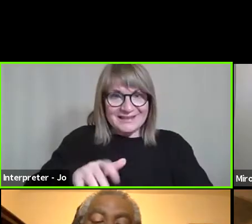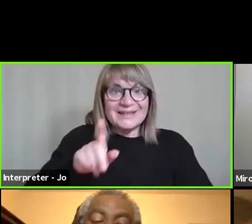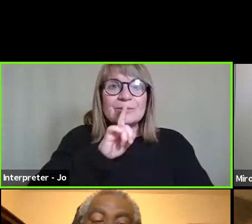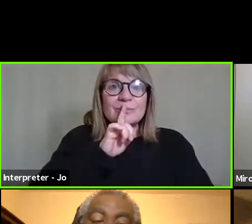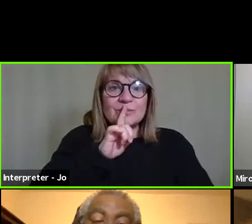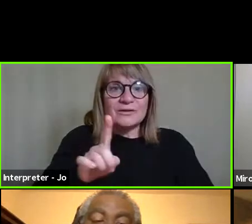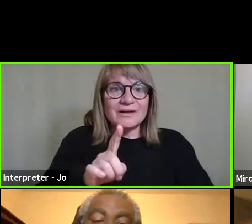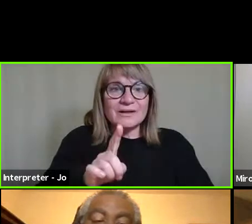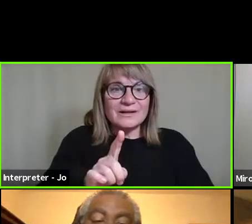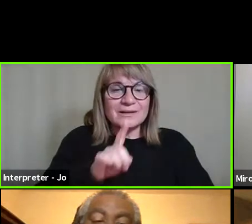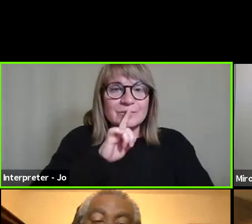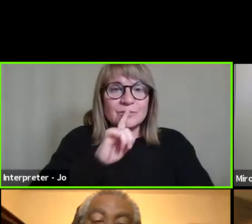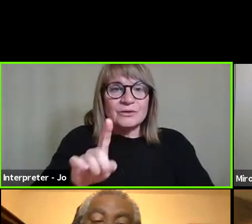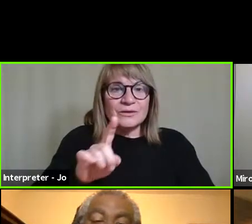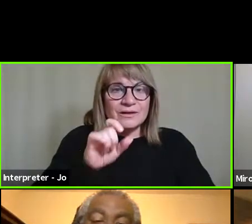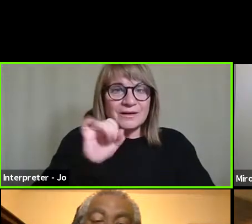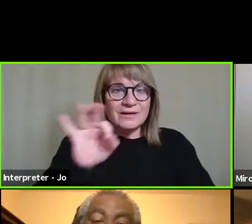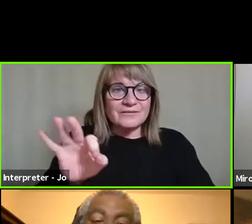i don't know if you can admit